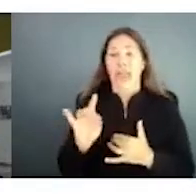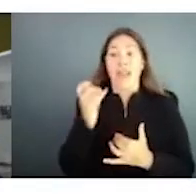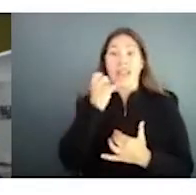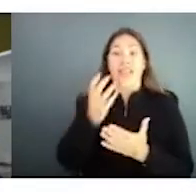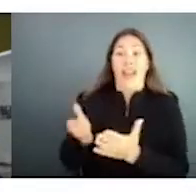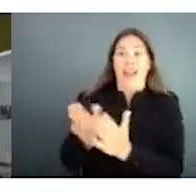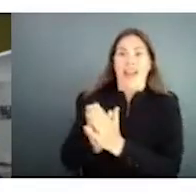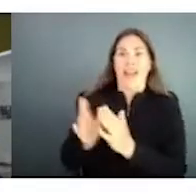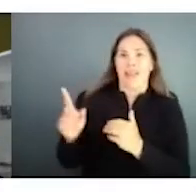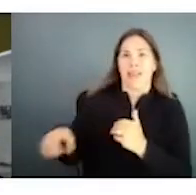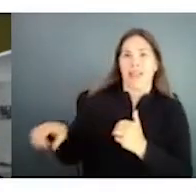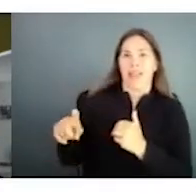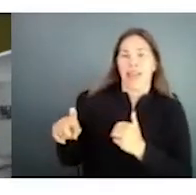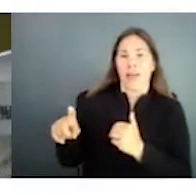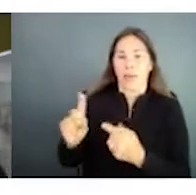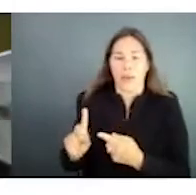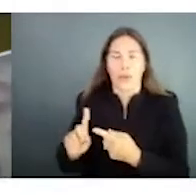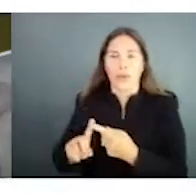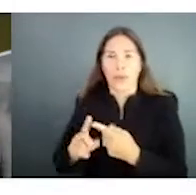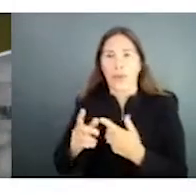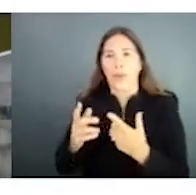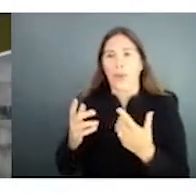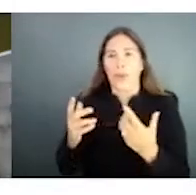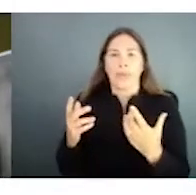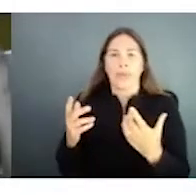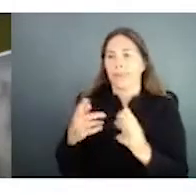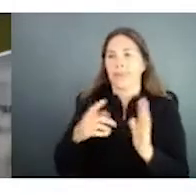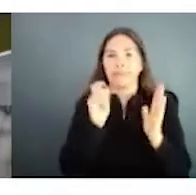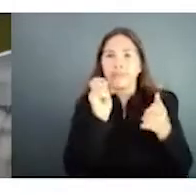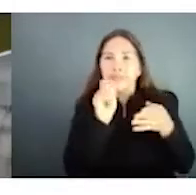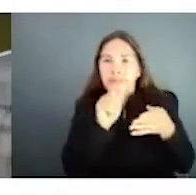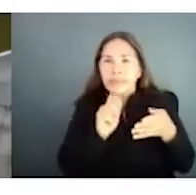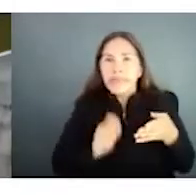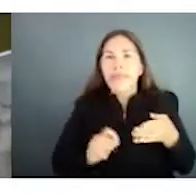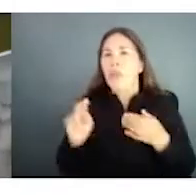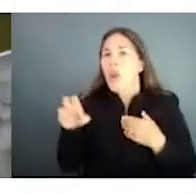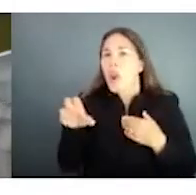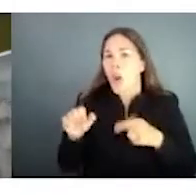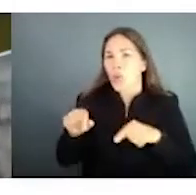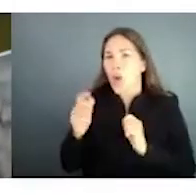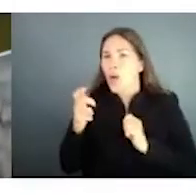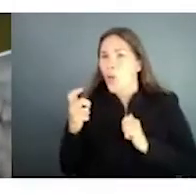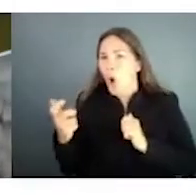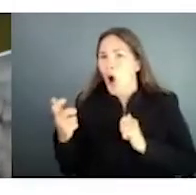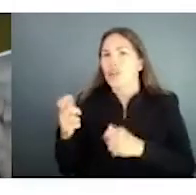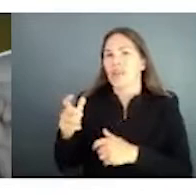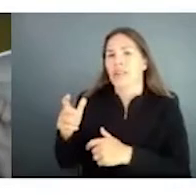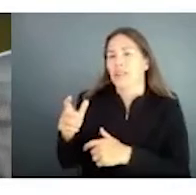them to take bulleted notes while they're watching the video and